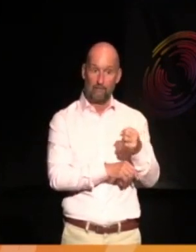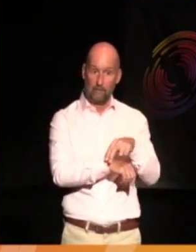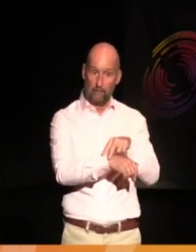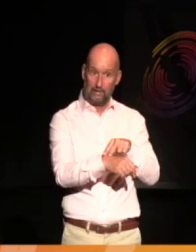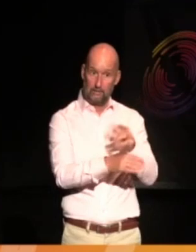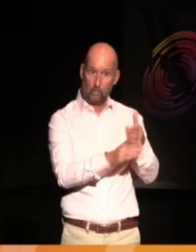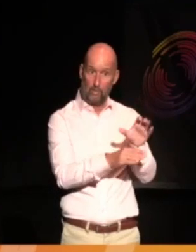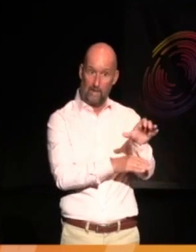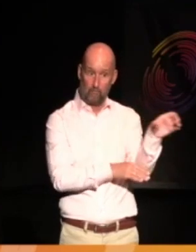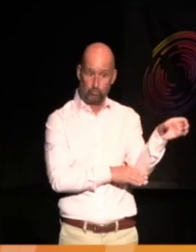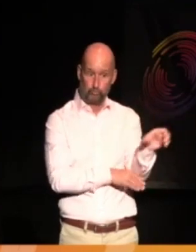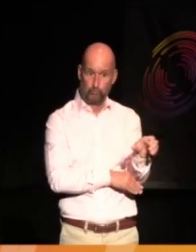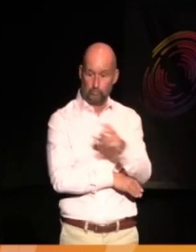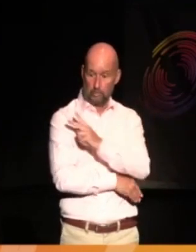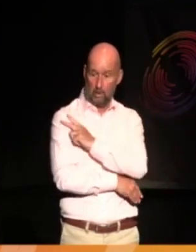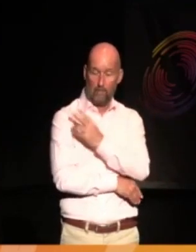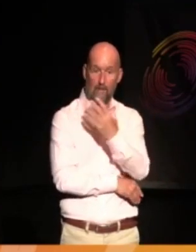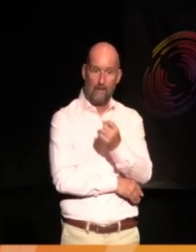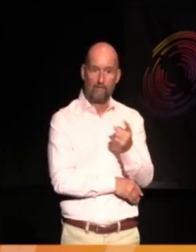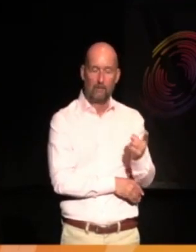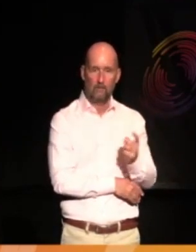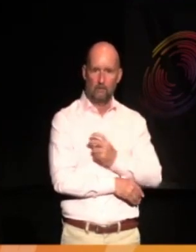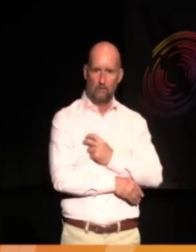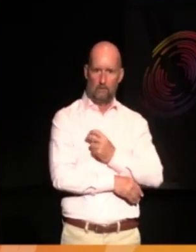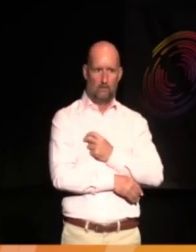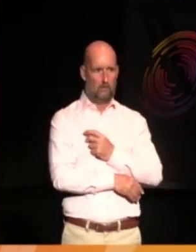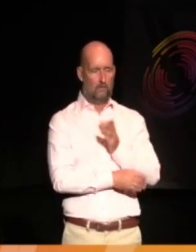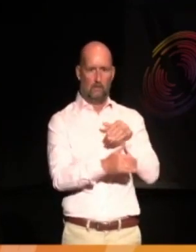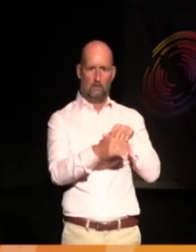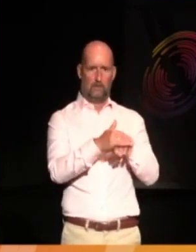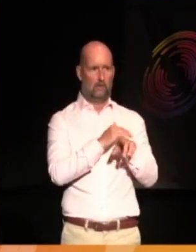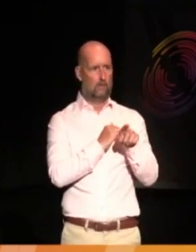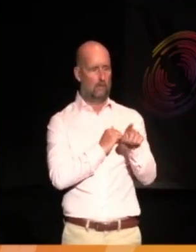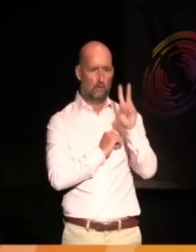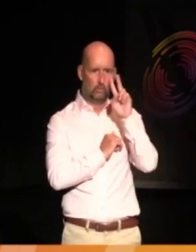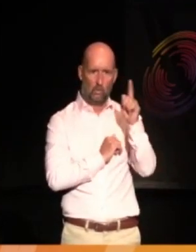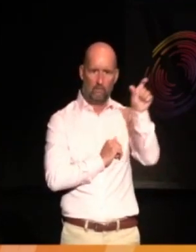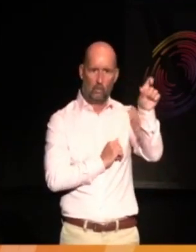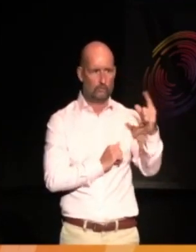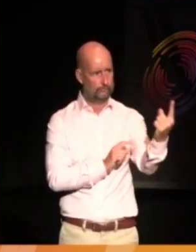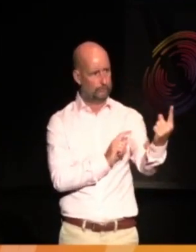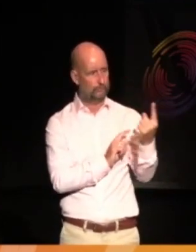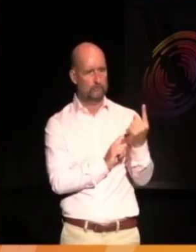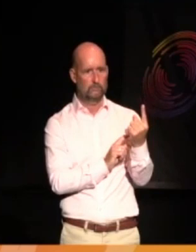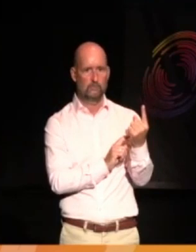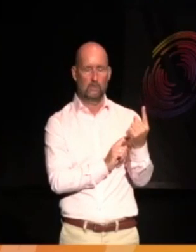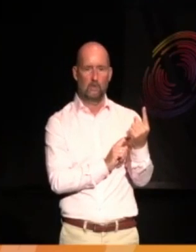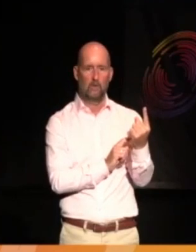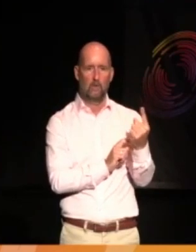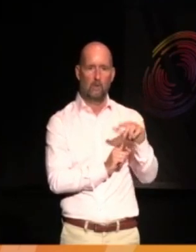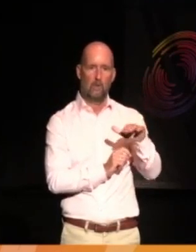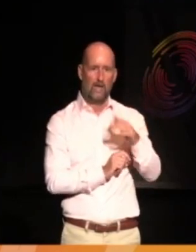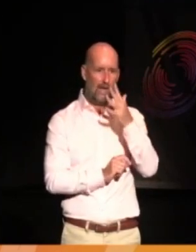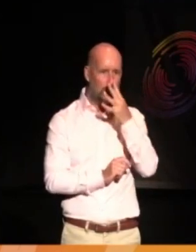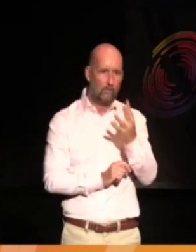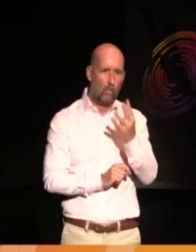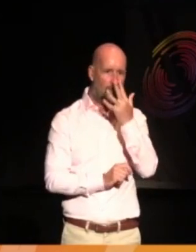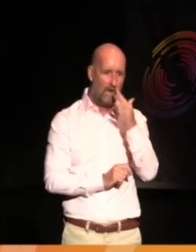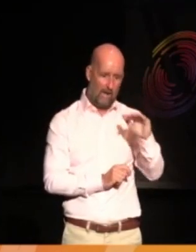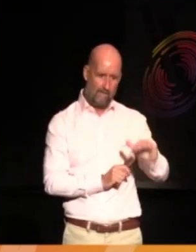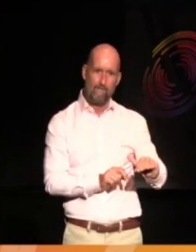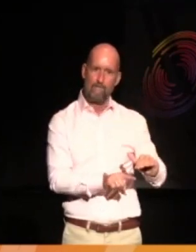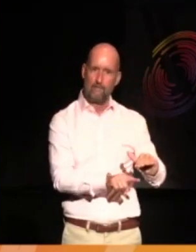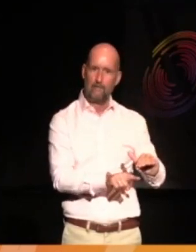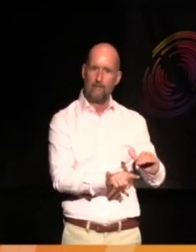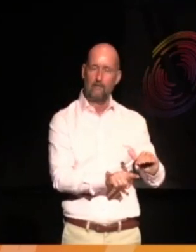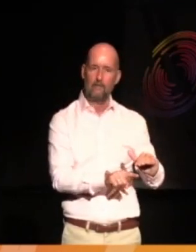And I was actually kind of freaked out the first time I went to school, and the first person I saw at the school, my kid's 4 or 5 at the